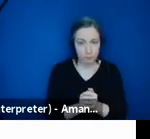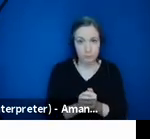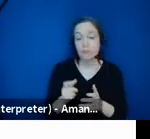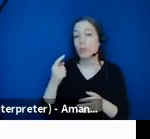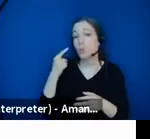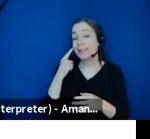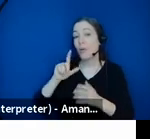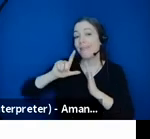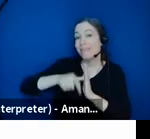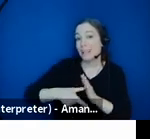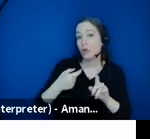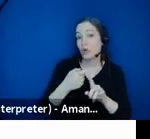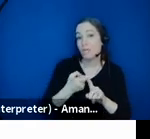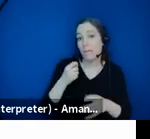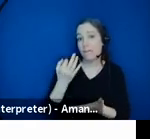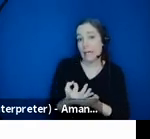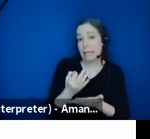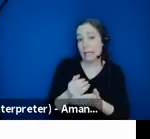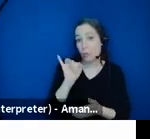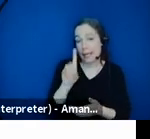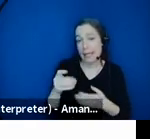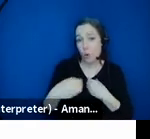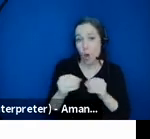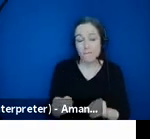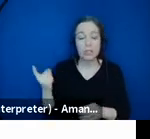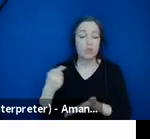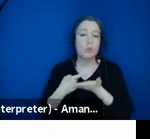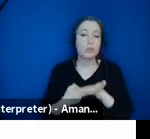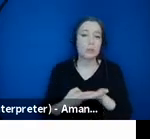can even reduce the number of how much it would cost to attend FCC.